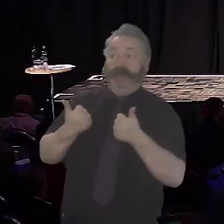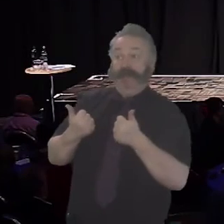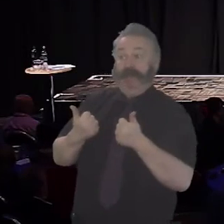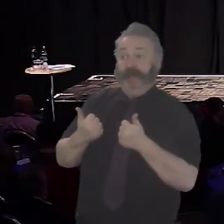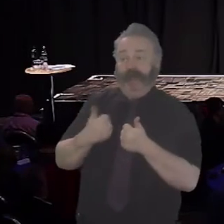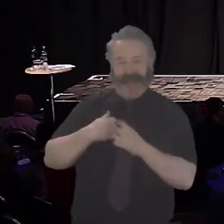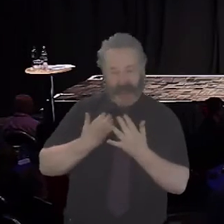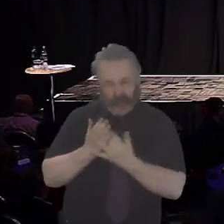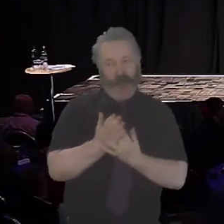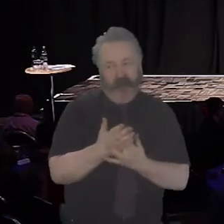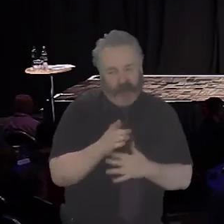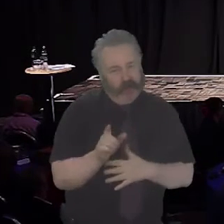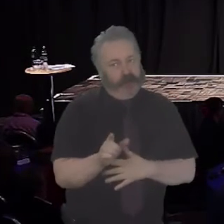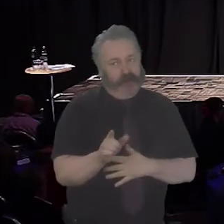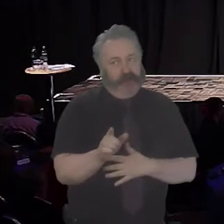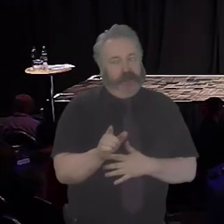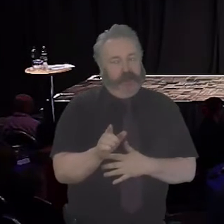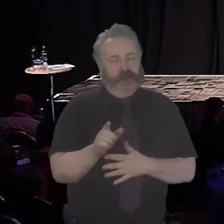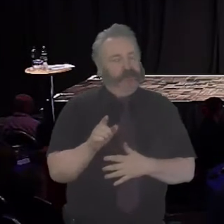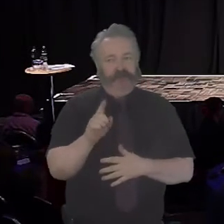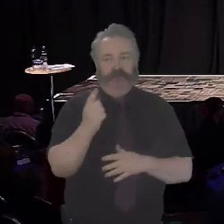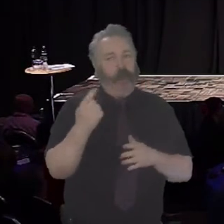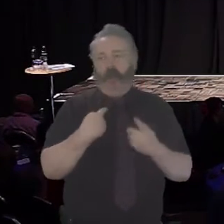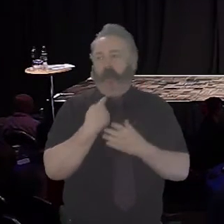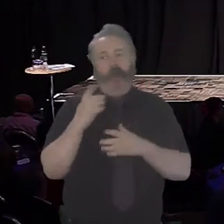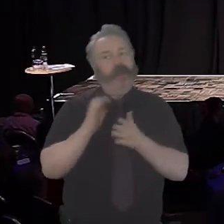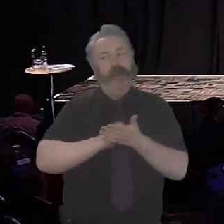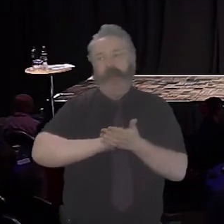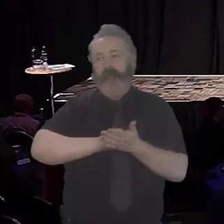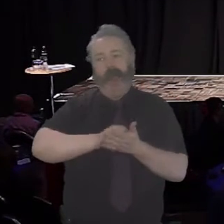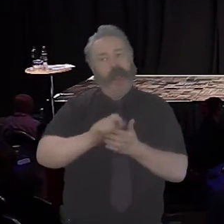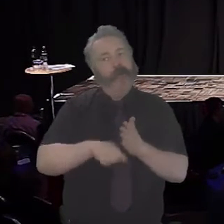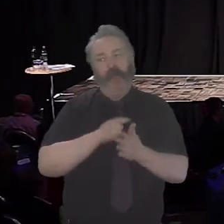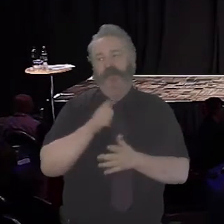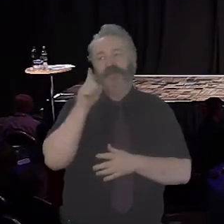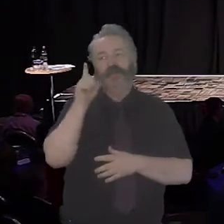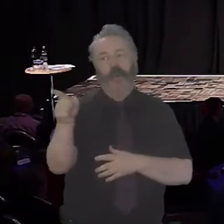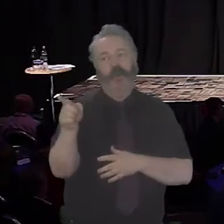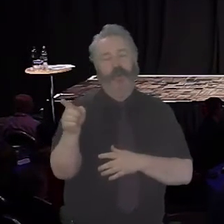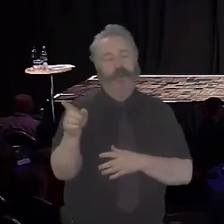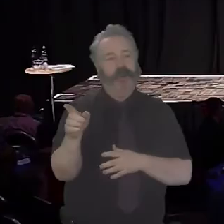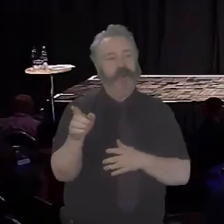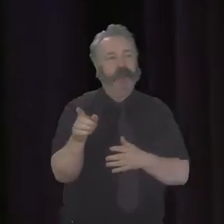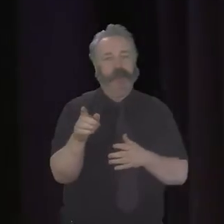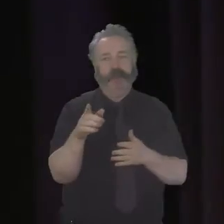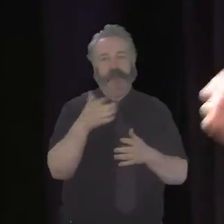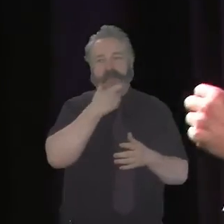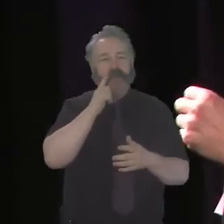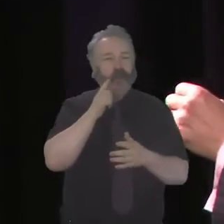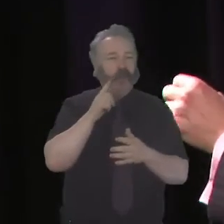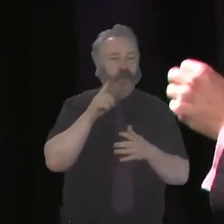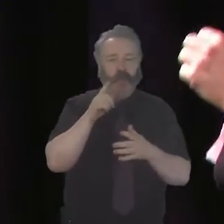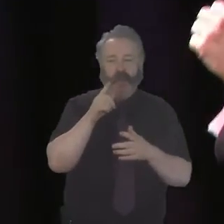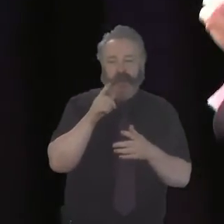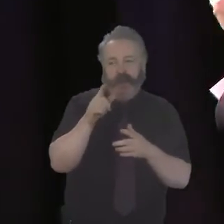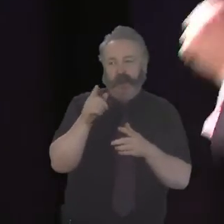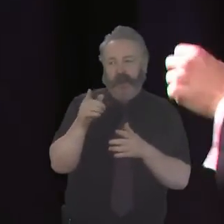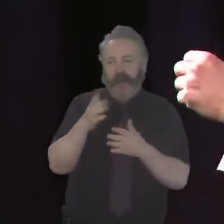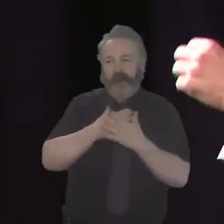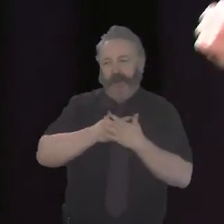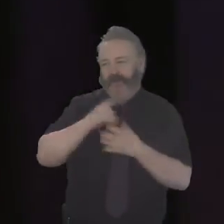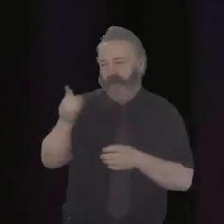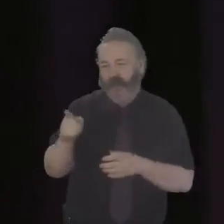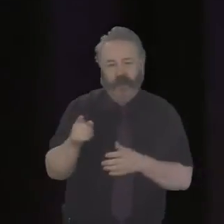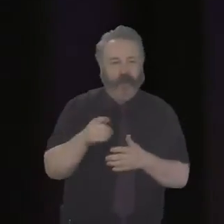I can get through this it's not just about you it's about the people who care for you the people that are hurt the people that are